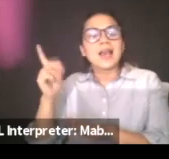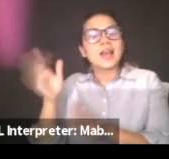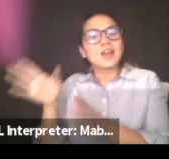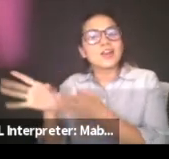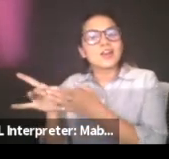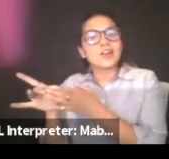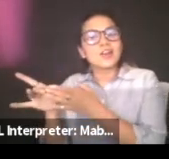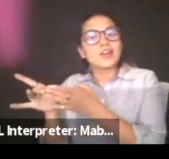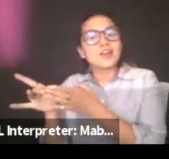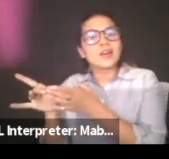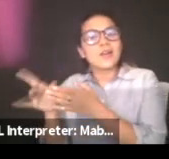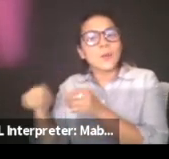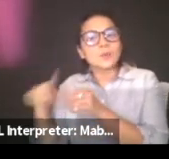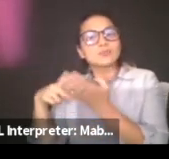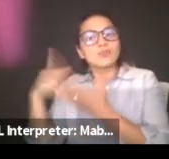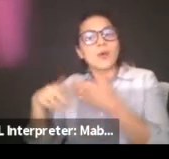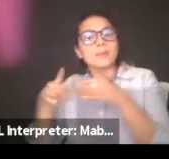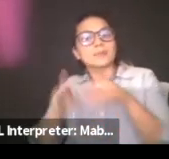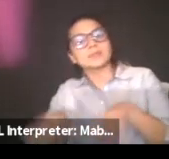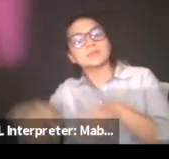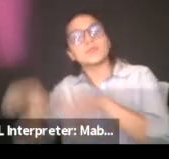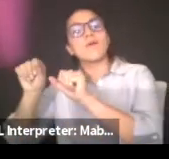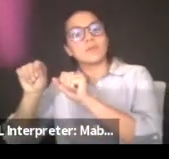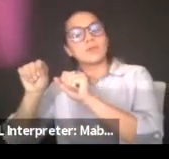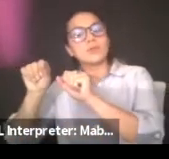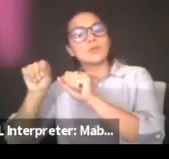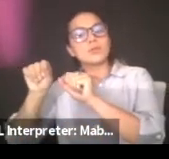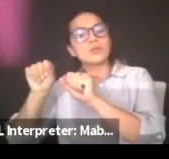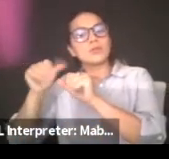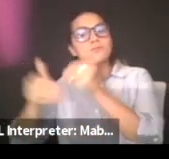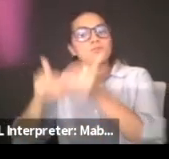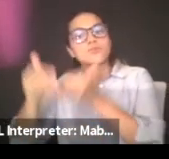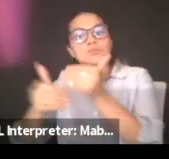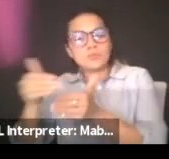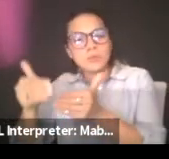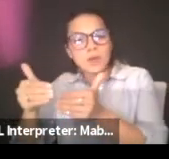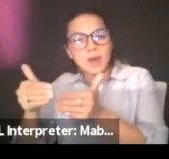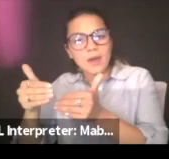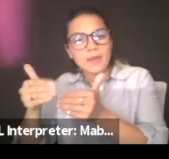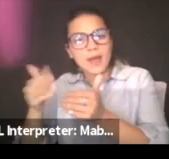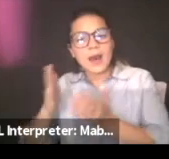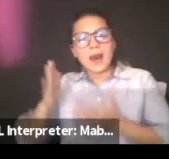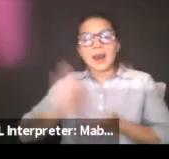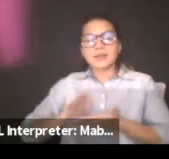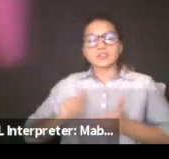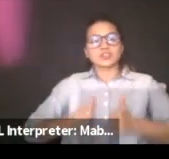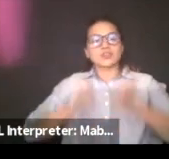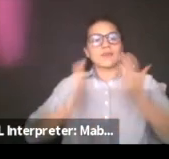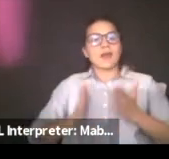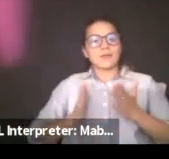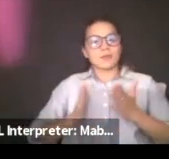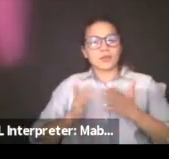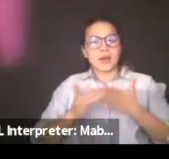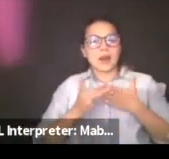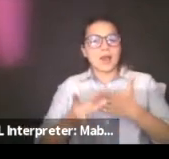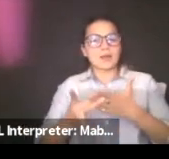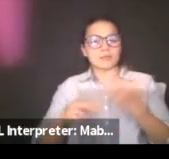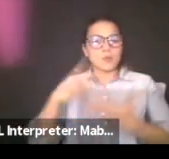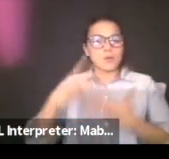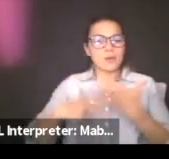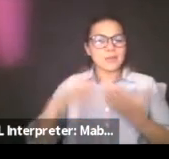survivor-led models, and really were complicit in expanding the carceral state in many